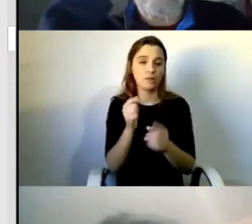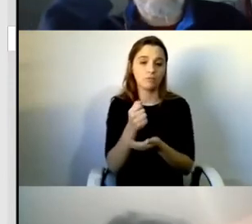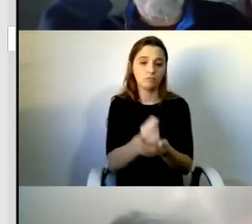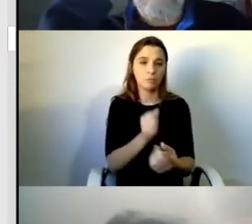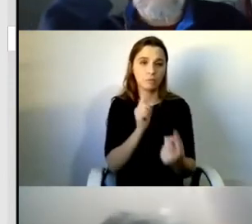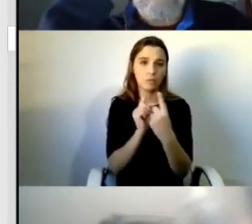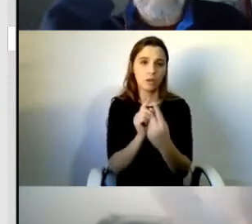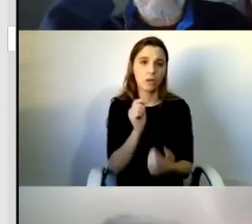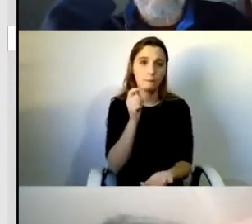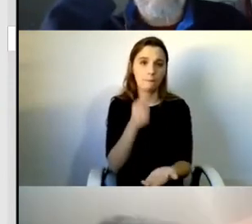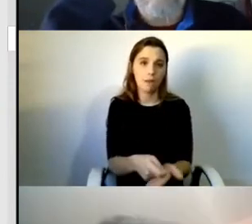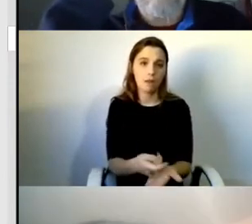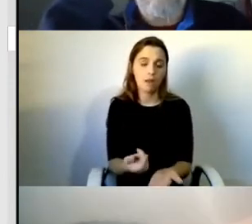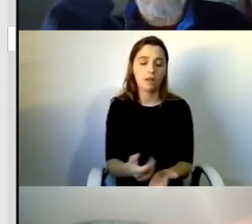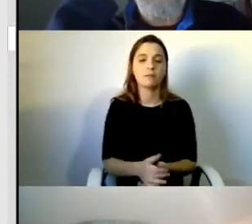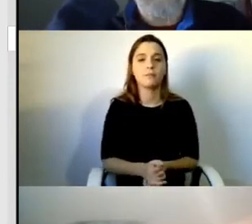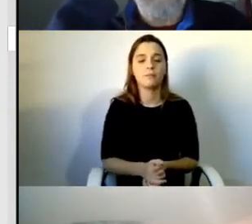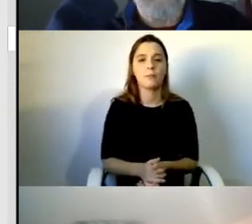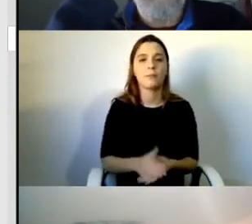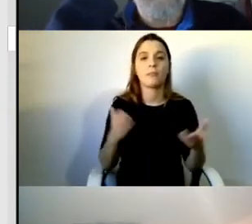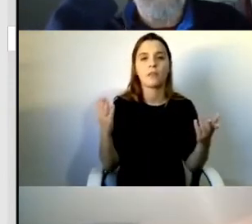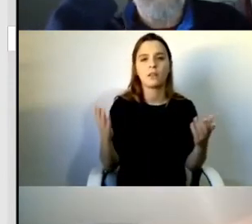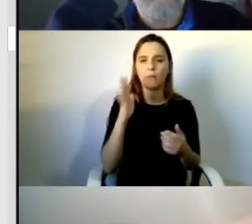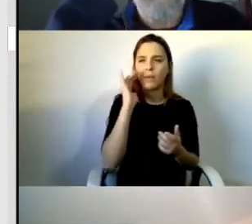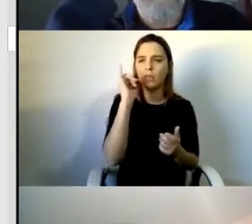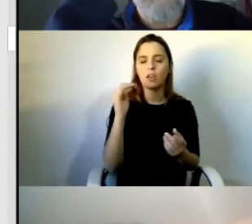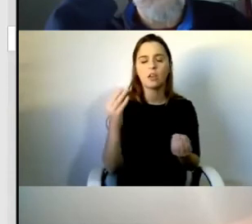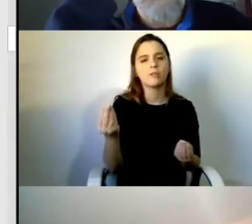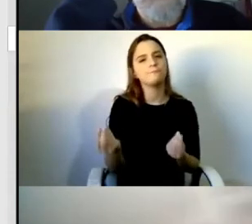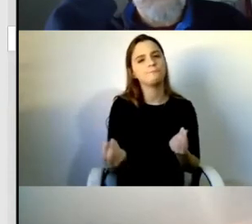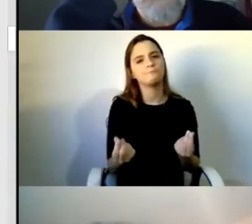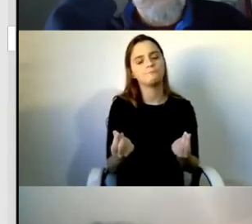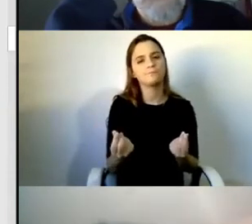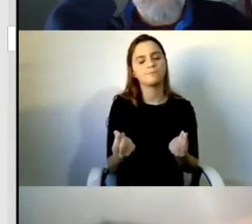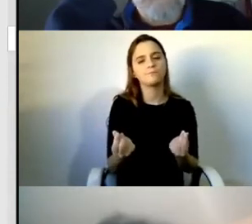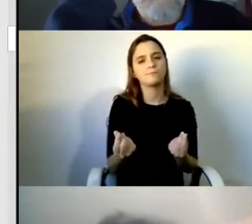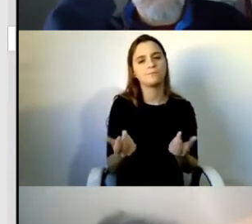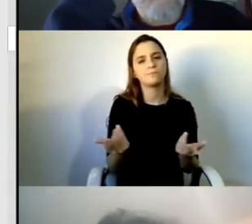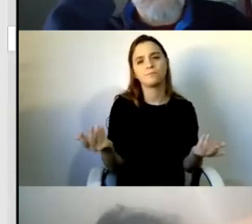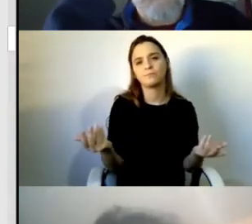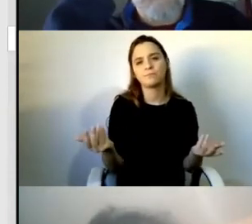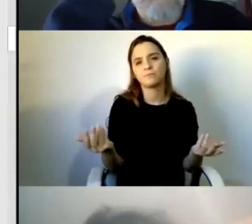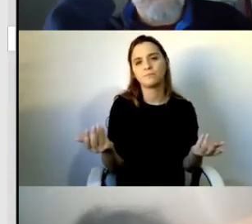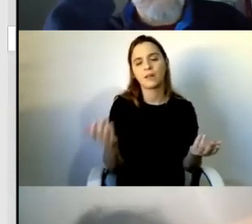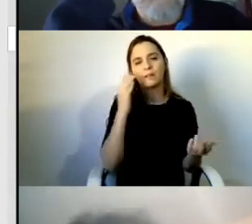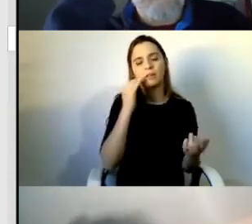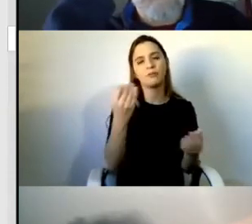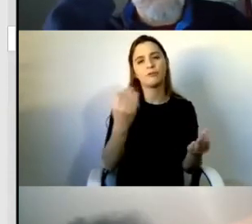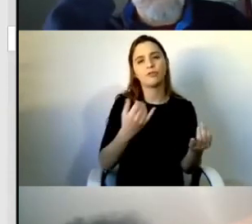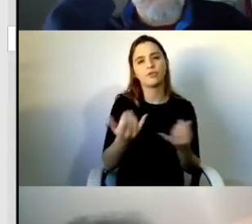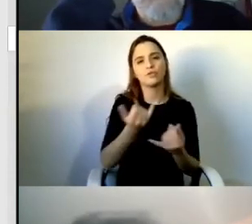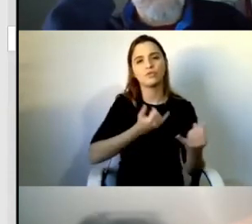the whole idea was totally replaced with the idea of giving money to the